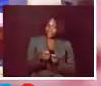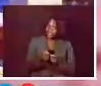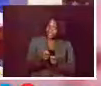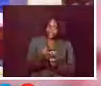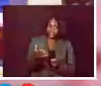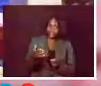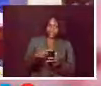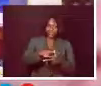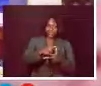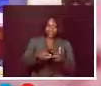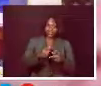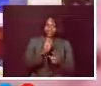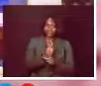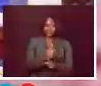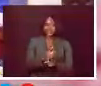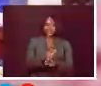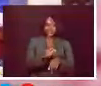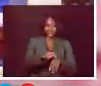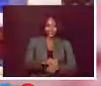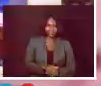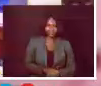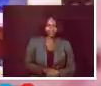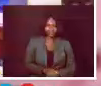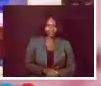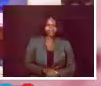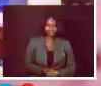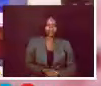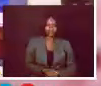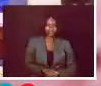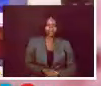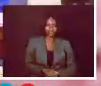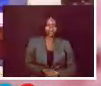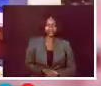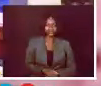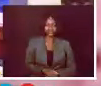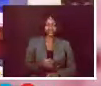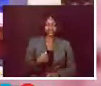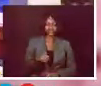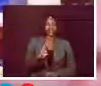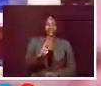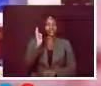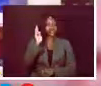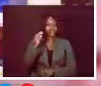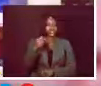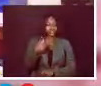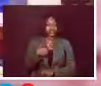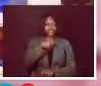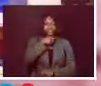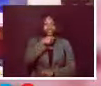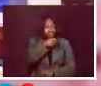on 3 consecutive times. So I want to take us into a history of this. And I'm very optimistic